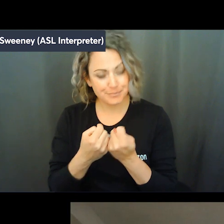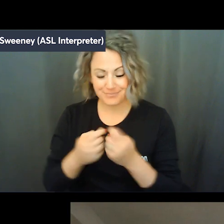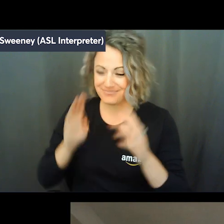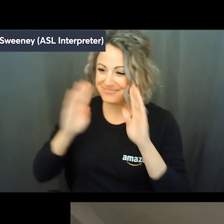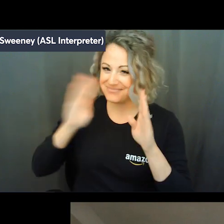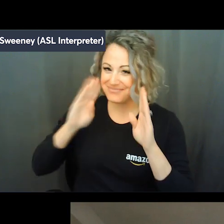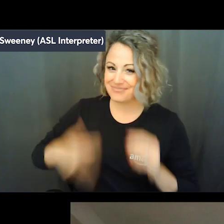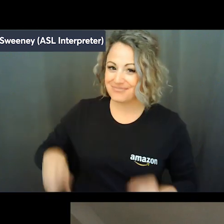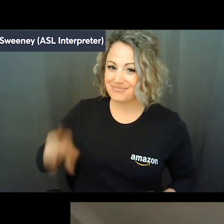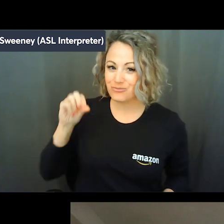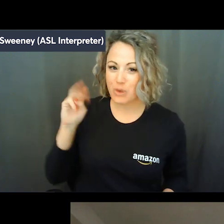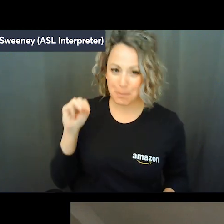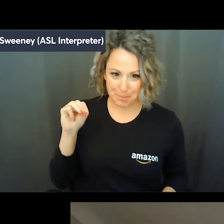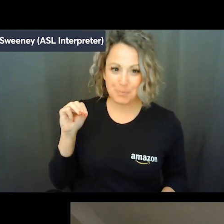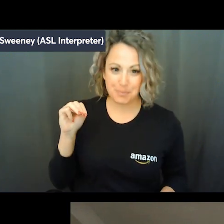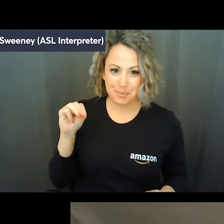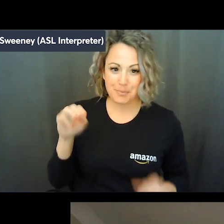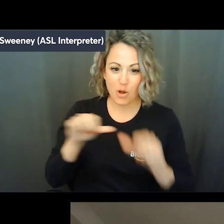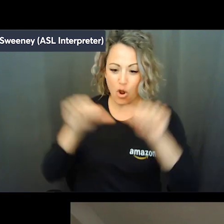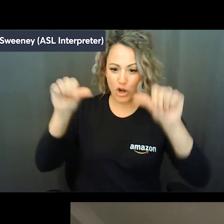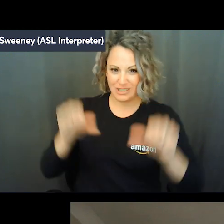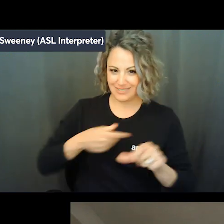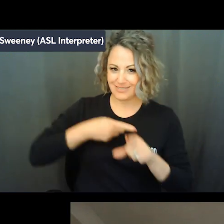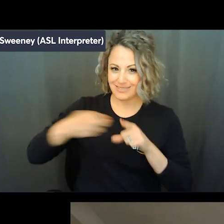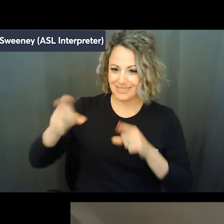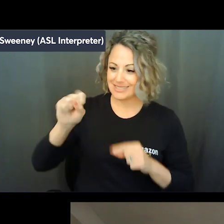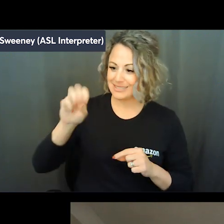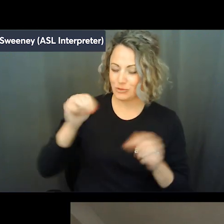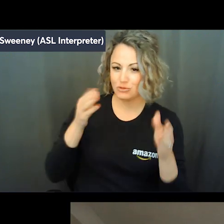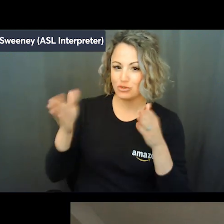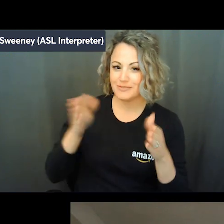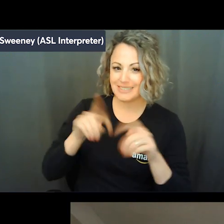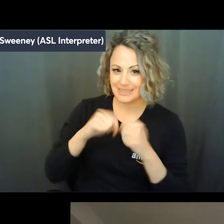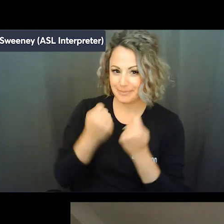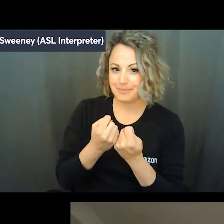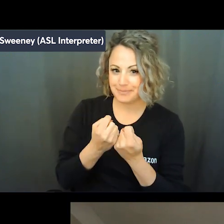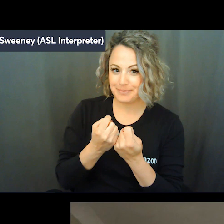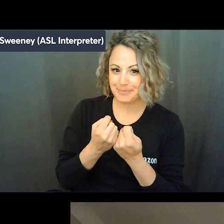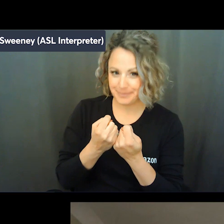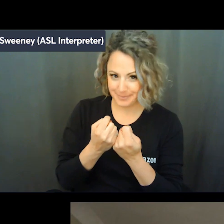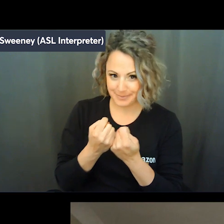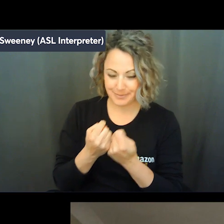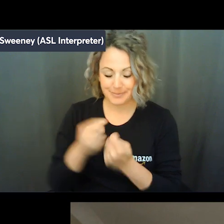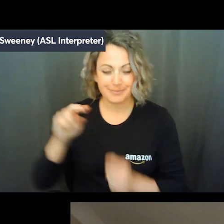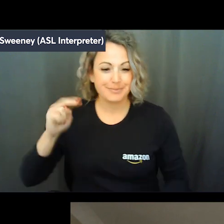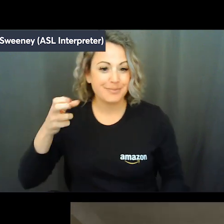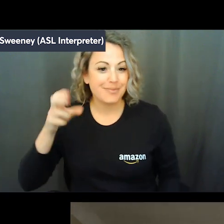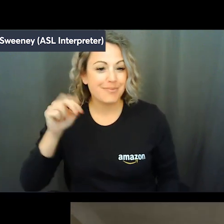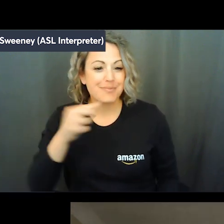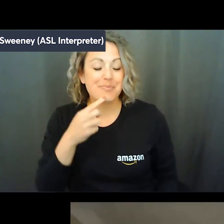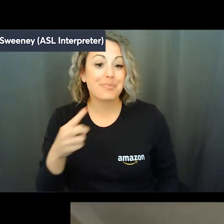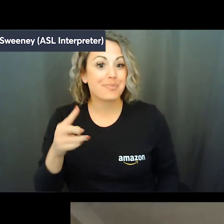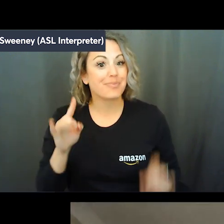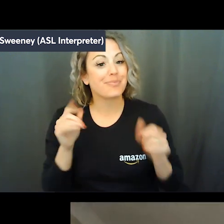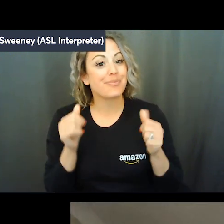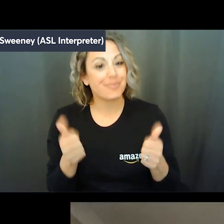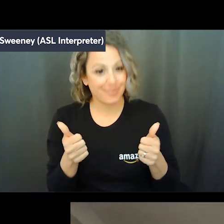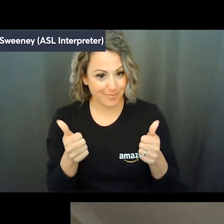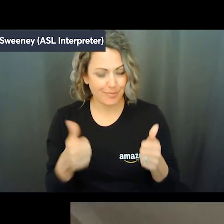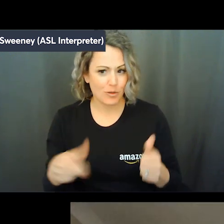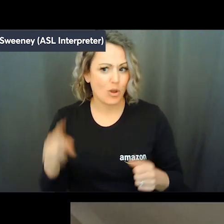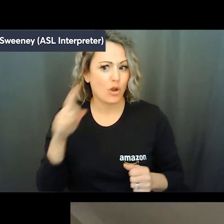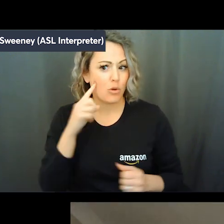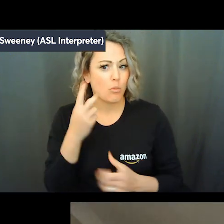Hey everyone, I'm Ram. I'm an ML architect on SageMaker Serverless team. Awesome. Well, I've heard now both